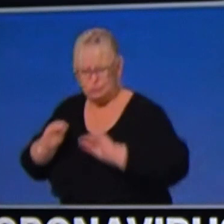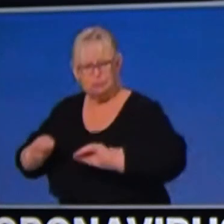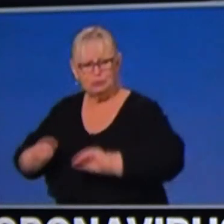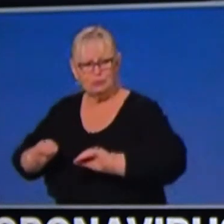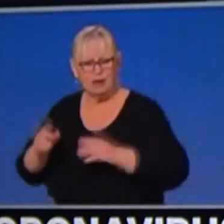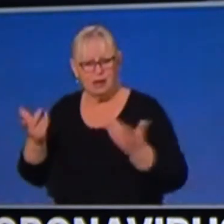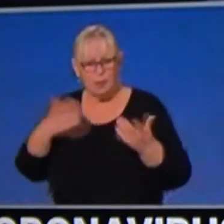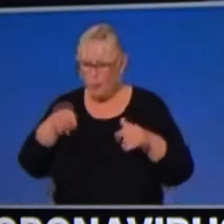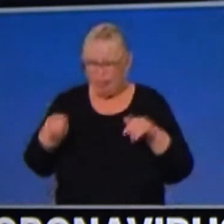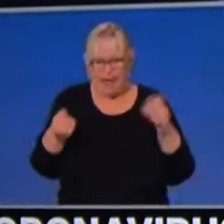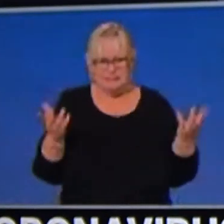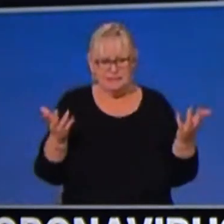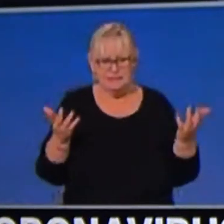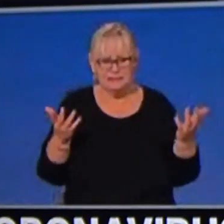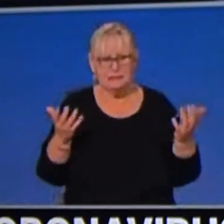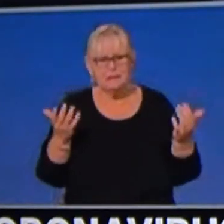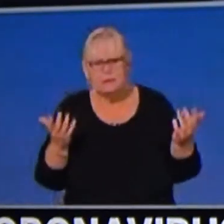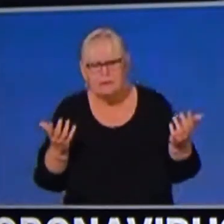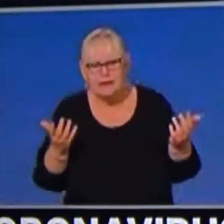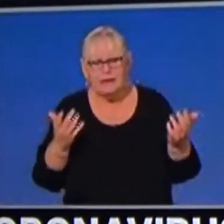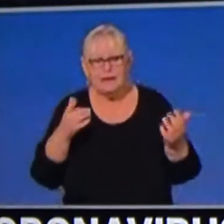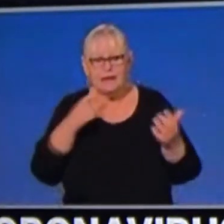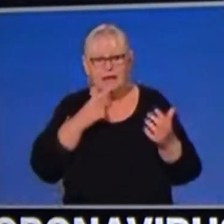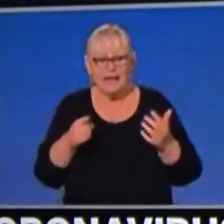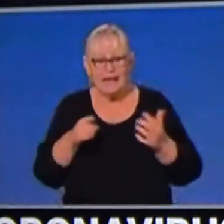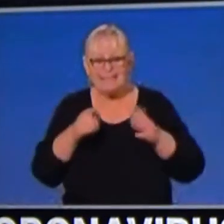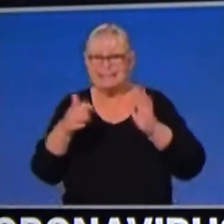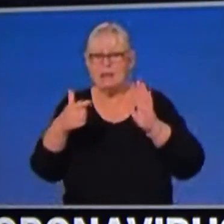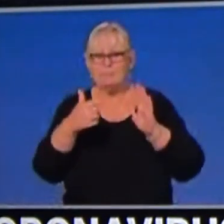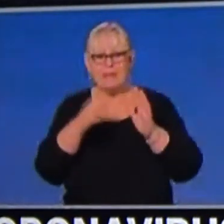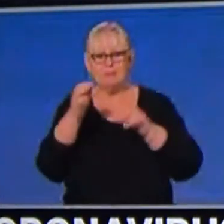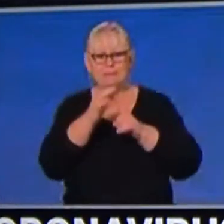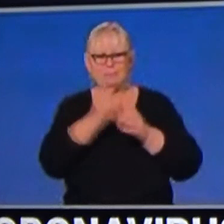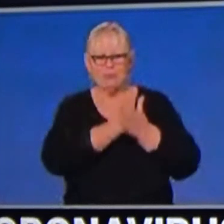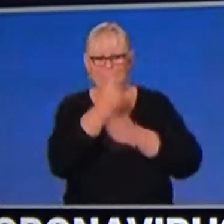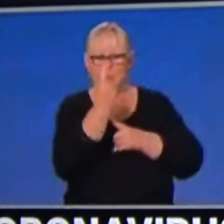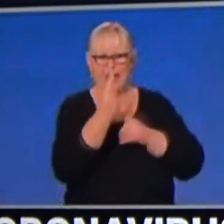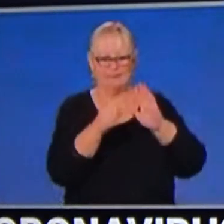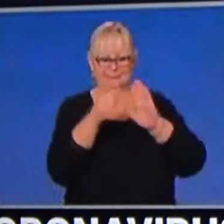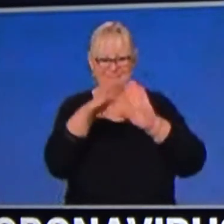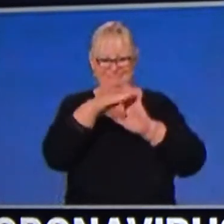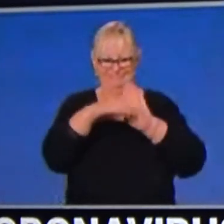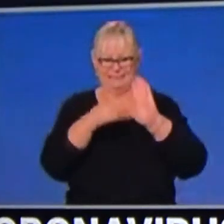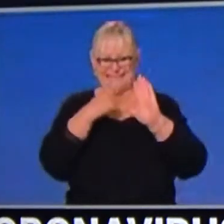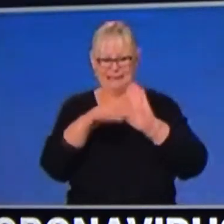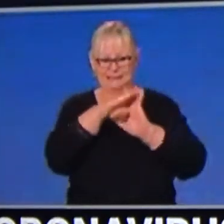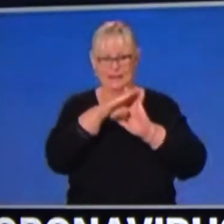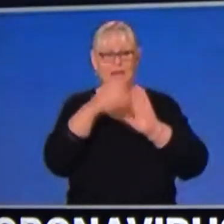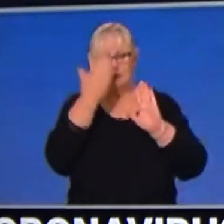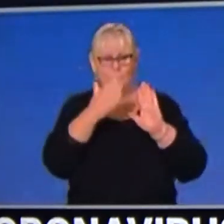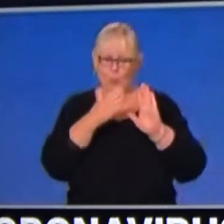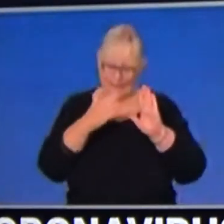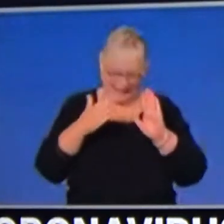objective that we would all want. Sorry? It is. It's principle 1. It says, our schools are critical to the delivery